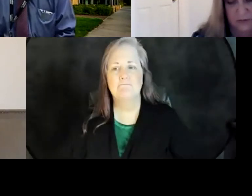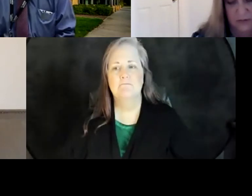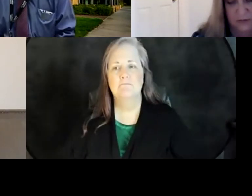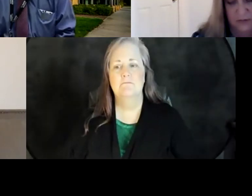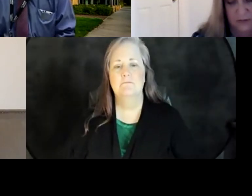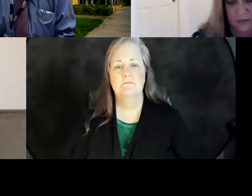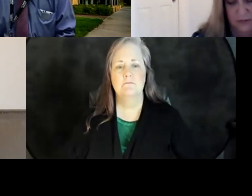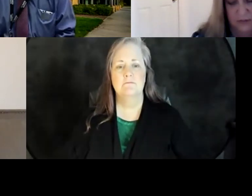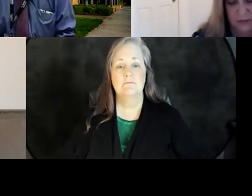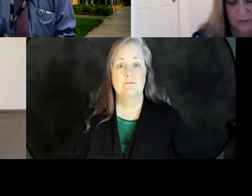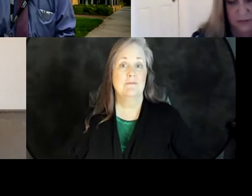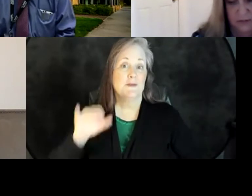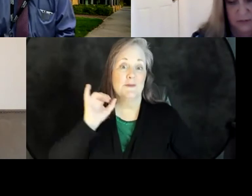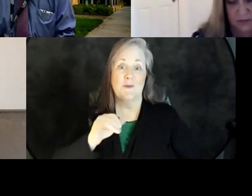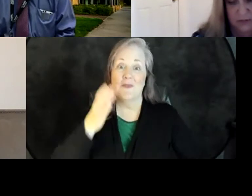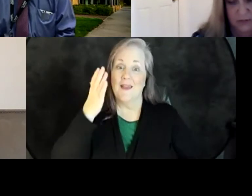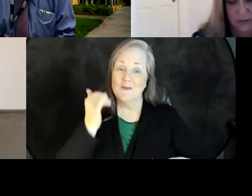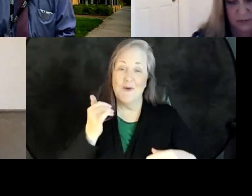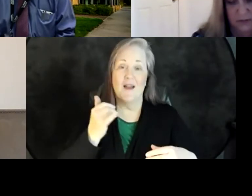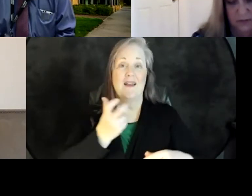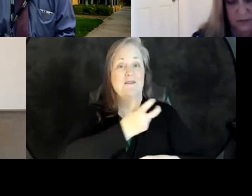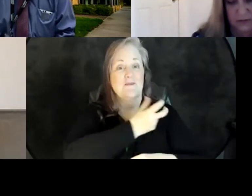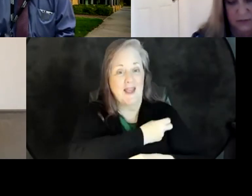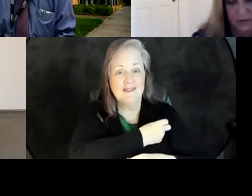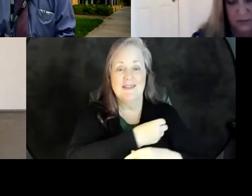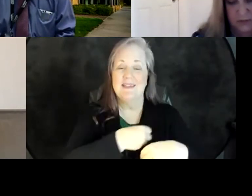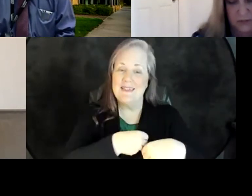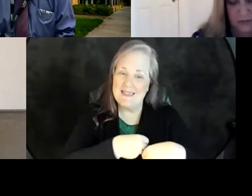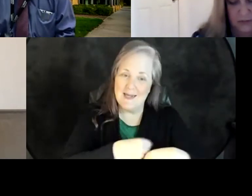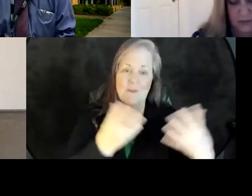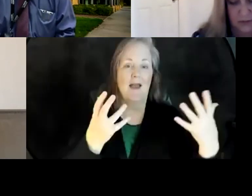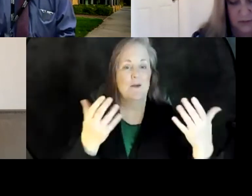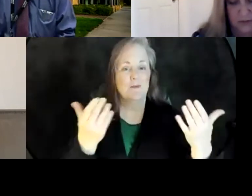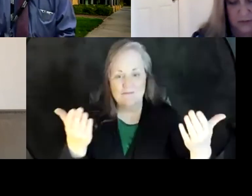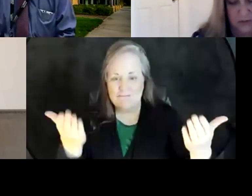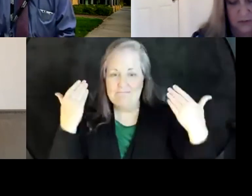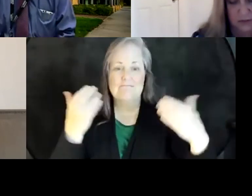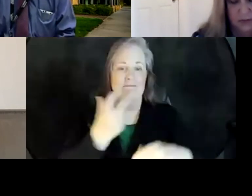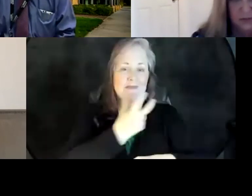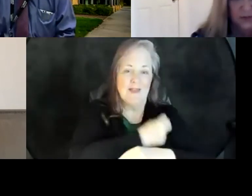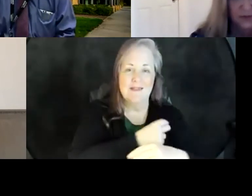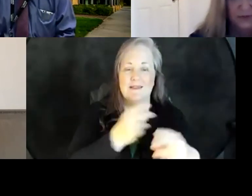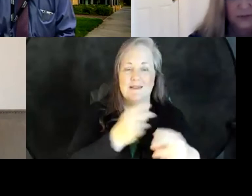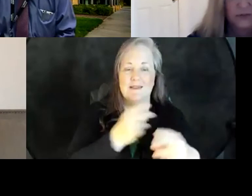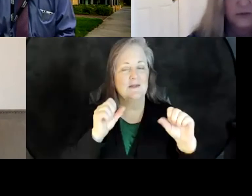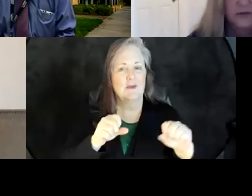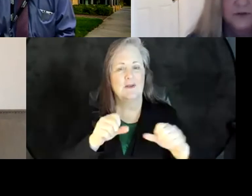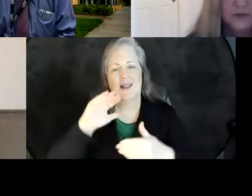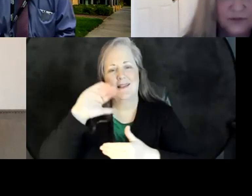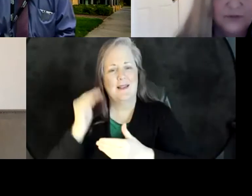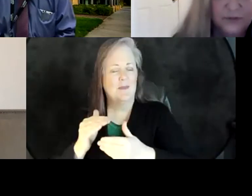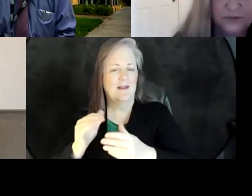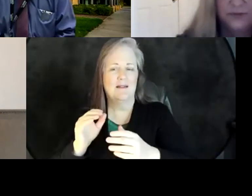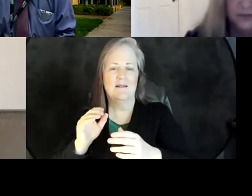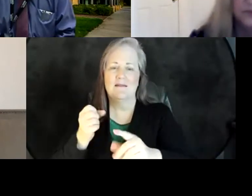It's all the more reason to get all these vaccines out as quickly as possible and to limit the number of infections so that